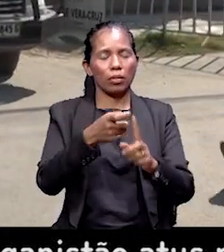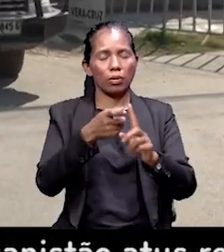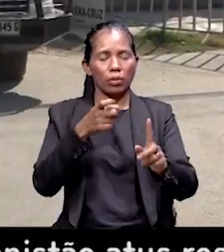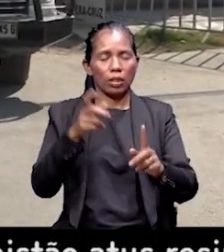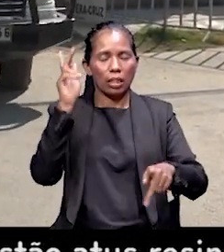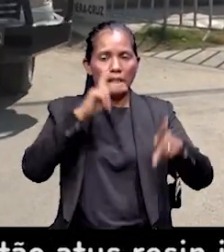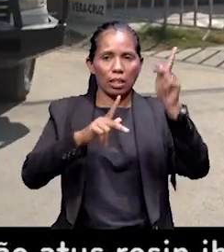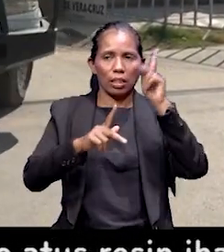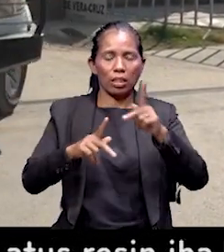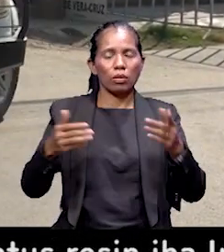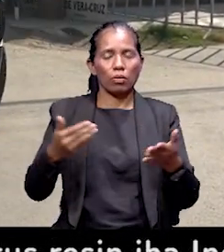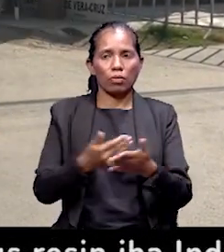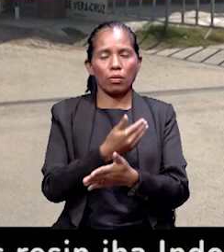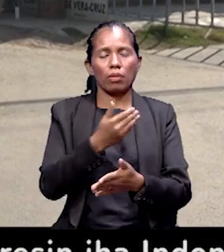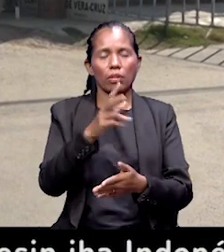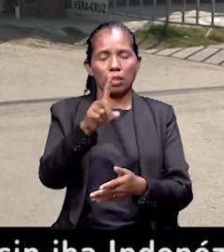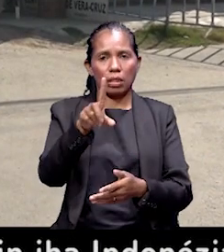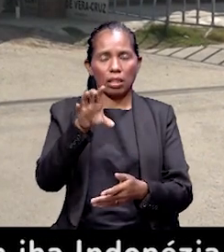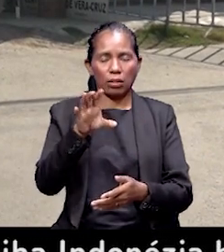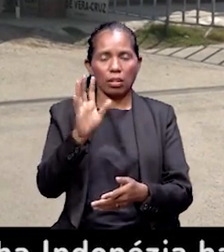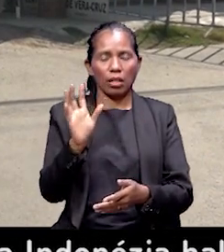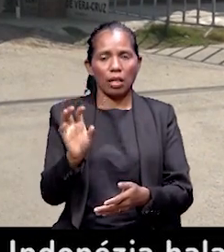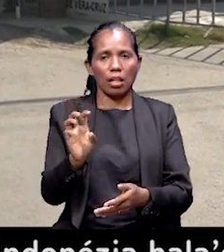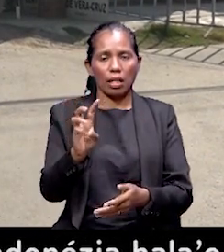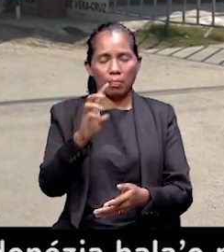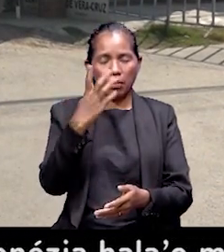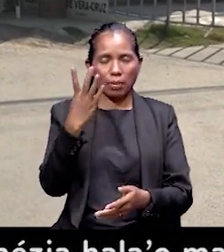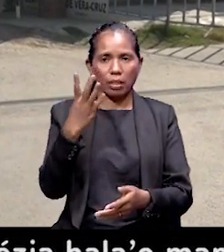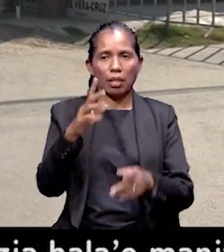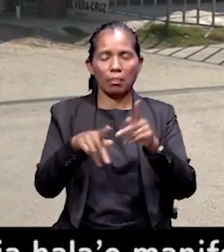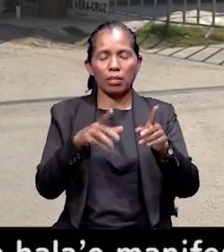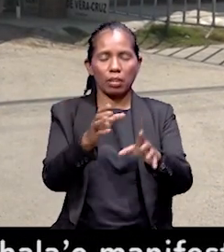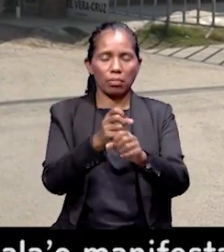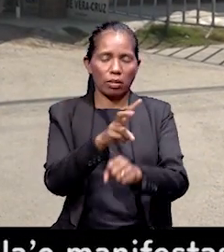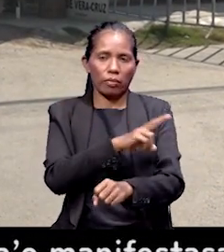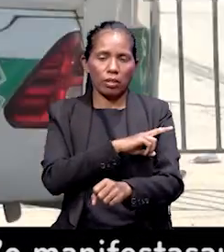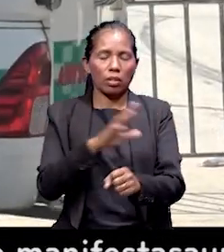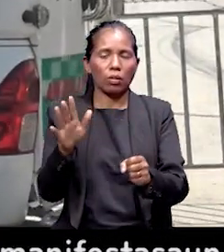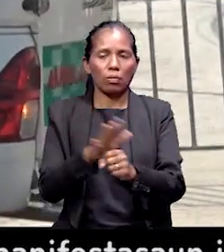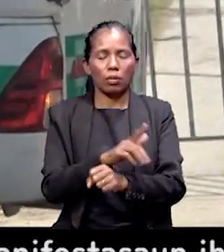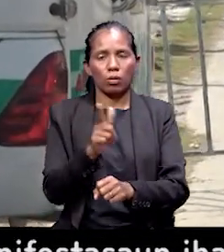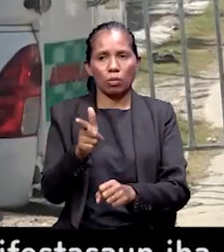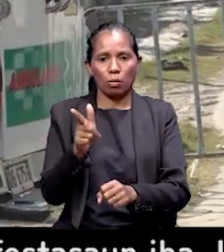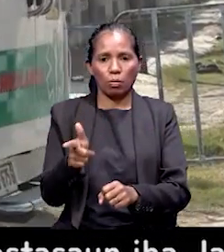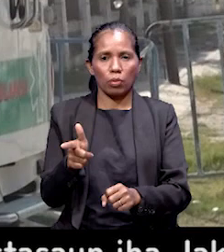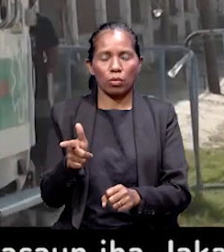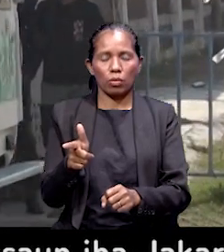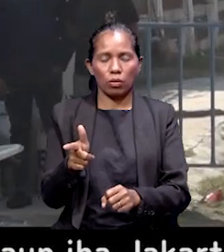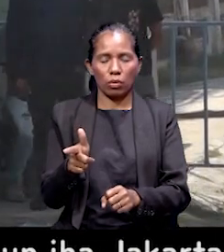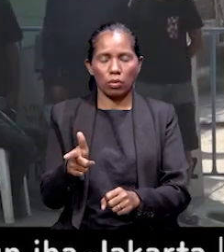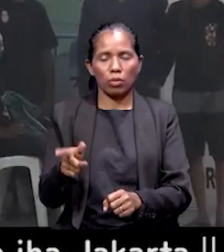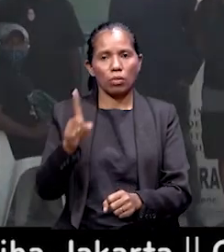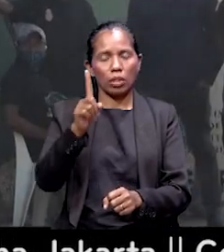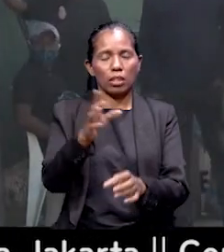detetadu kaju fong atus Sirasan resin hat, iha pasien tebalung simona vasina kompletu, no rua nulu resin ida simona vasina doze